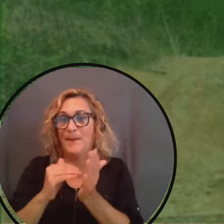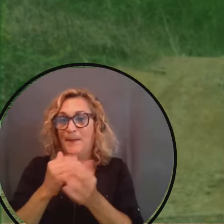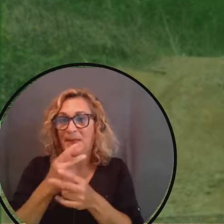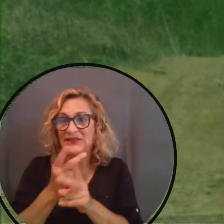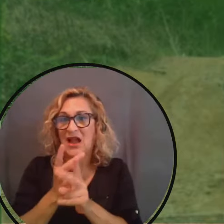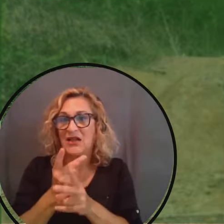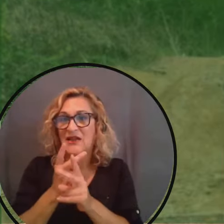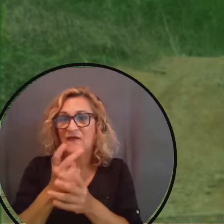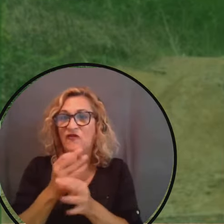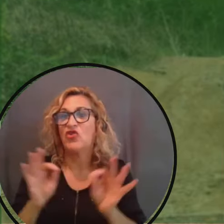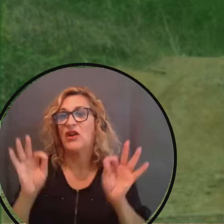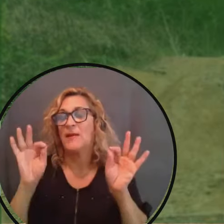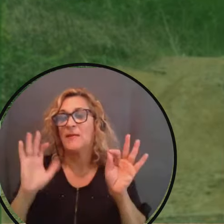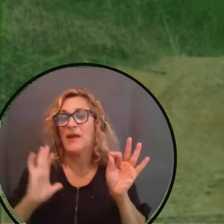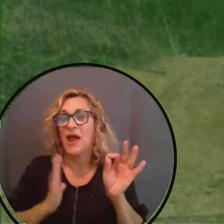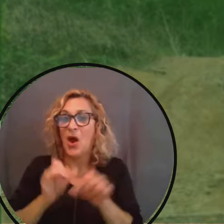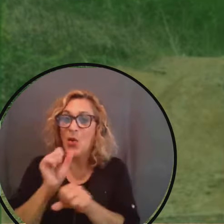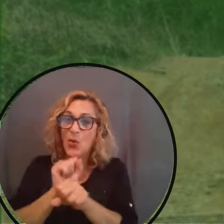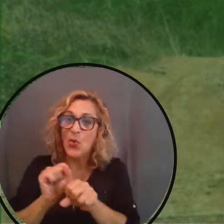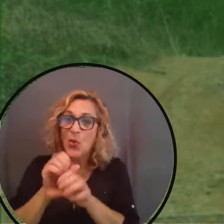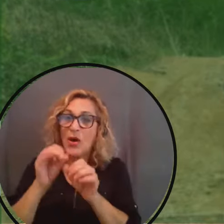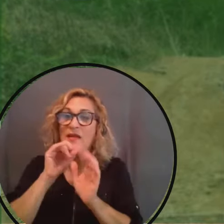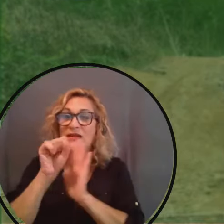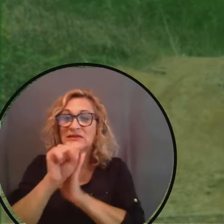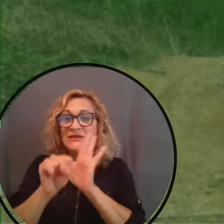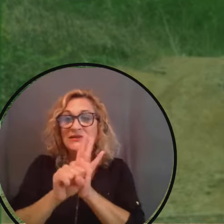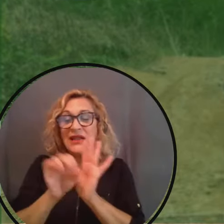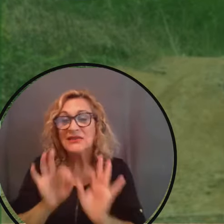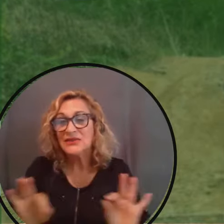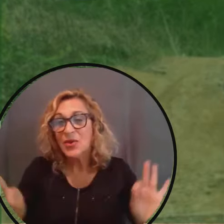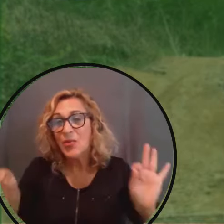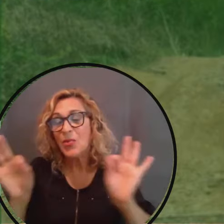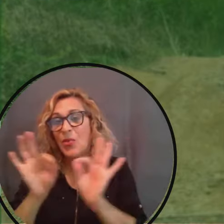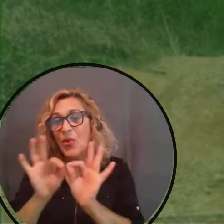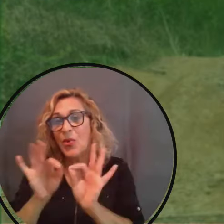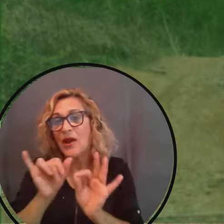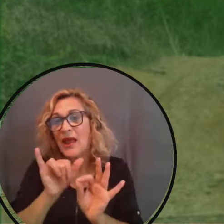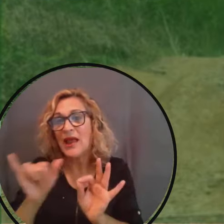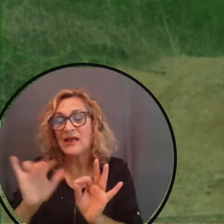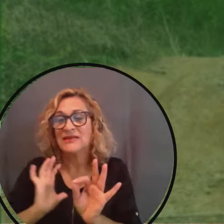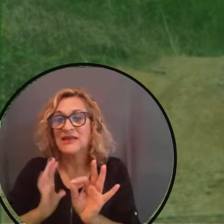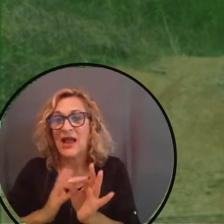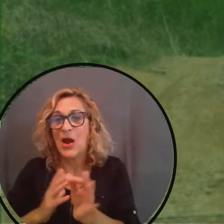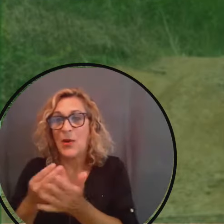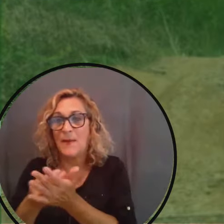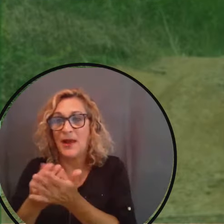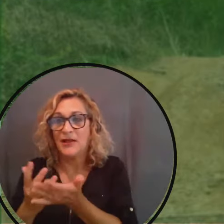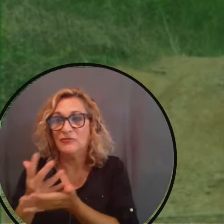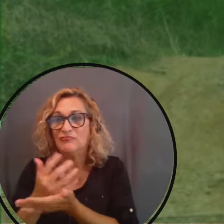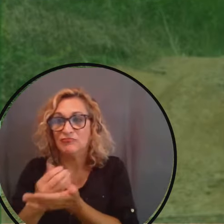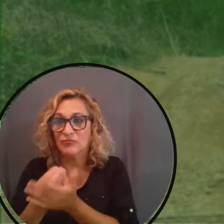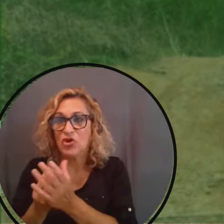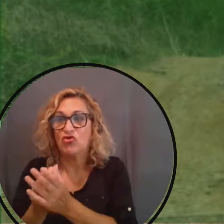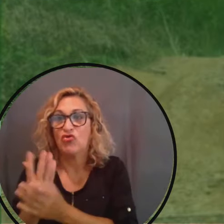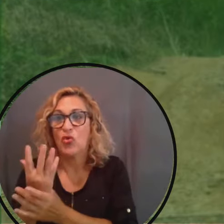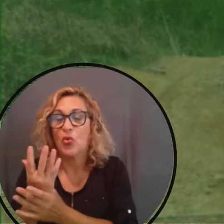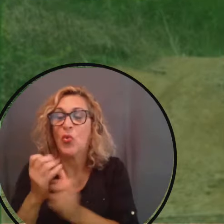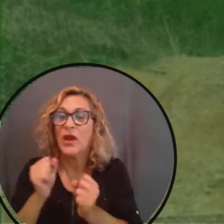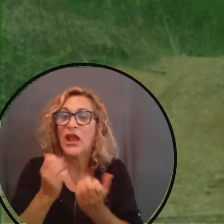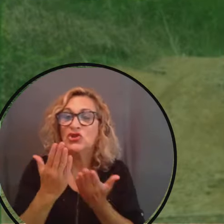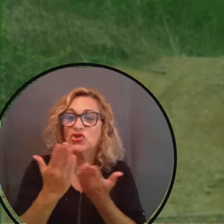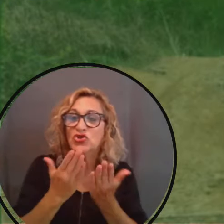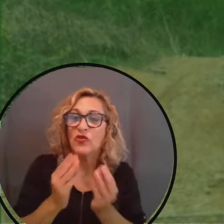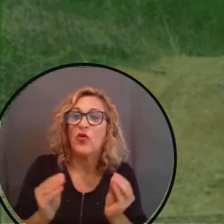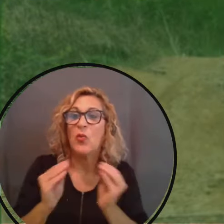became very significant and important as our abortion fund grew because we were able to serve more people. And